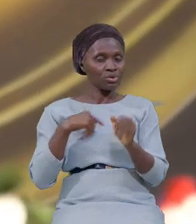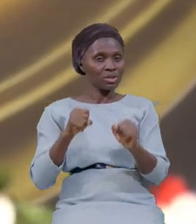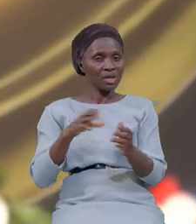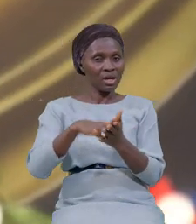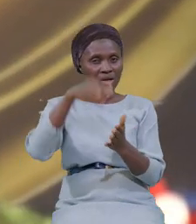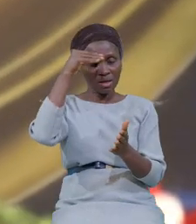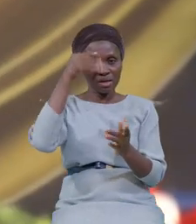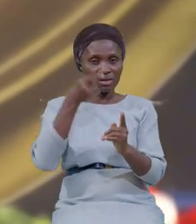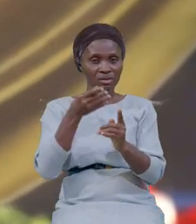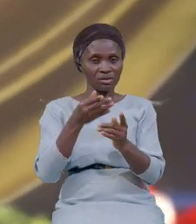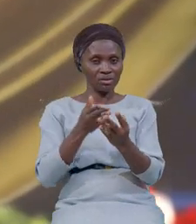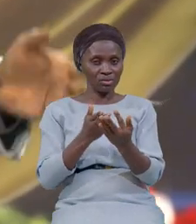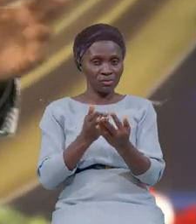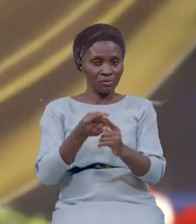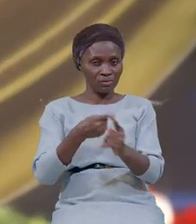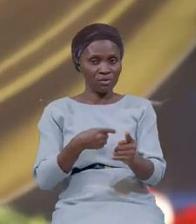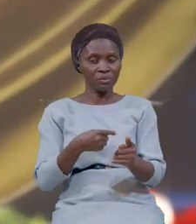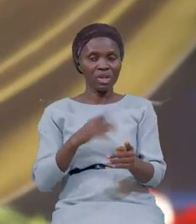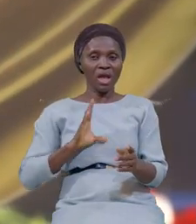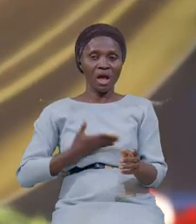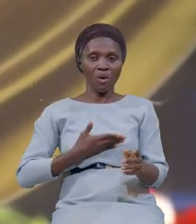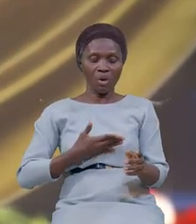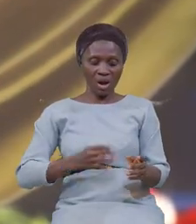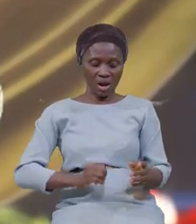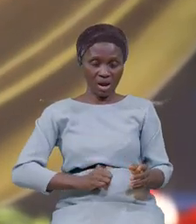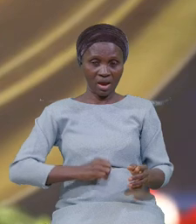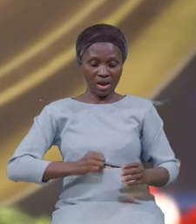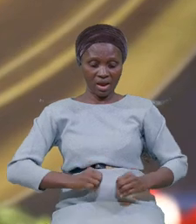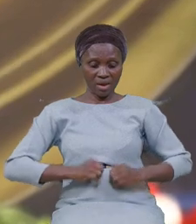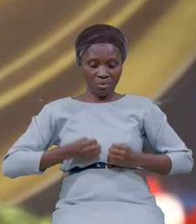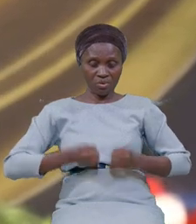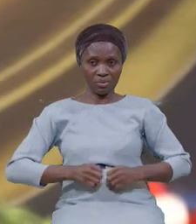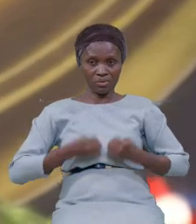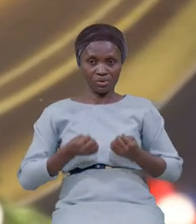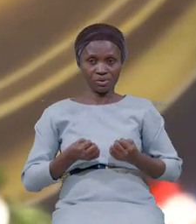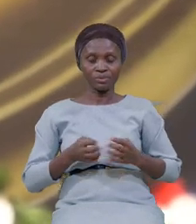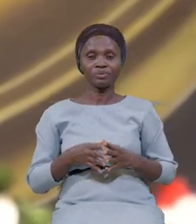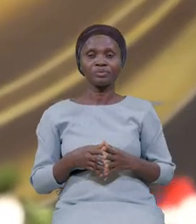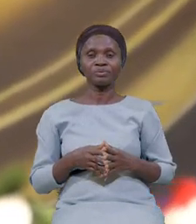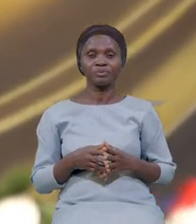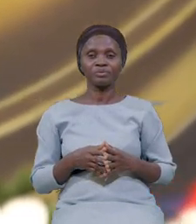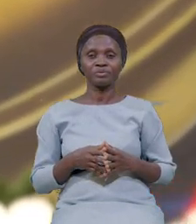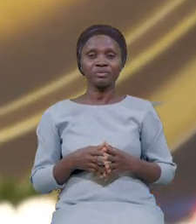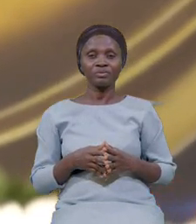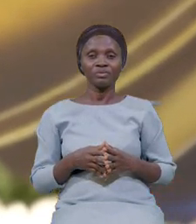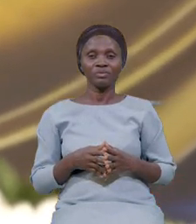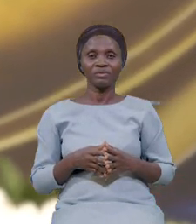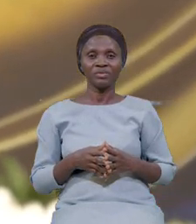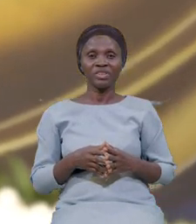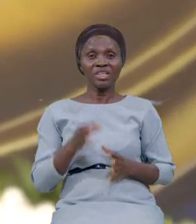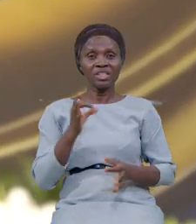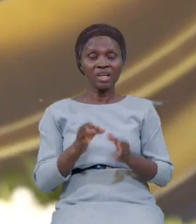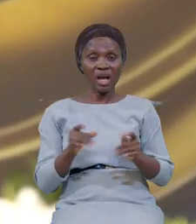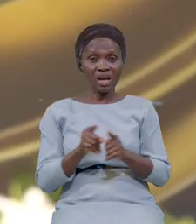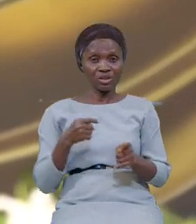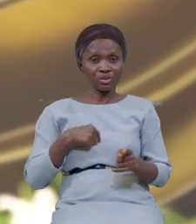actually of more consequence than the intelligence we have. That's why, as we look at this,